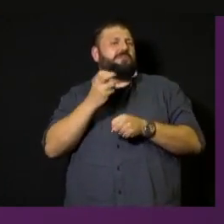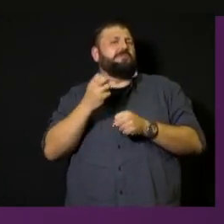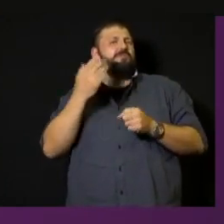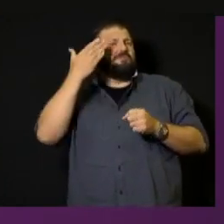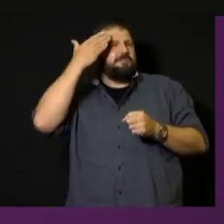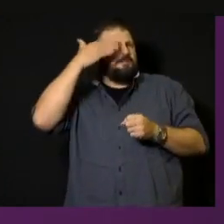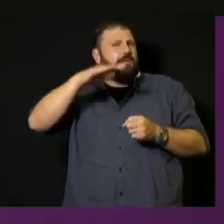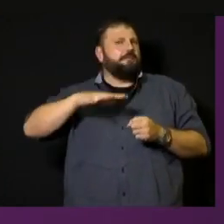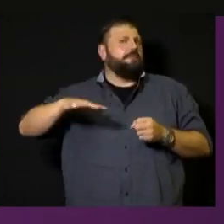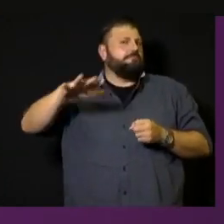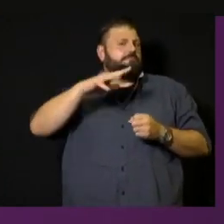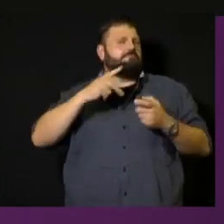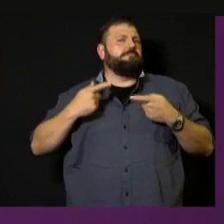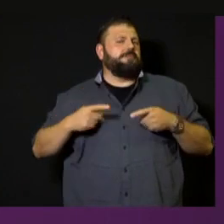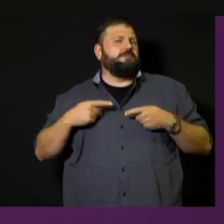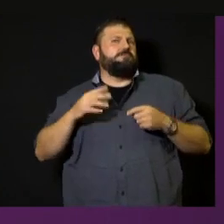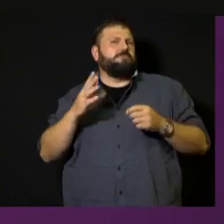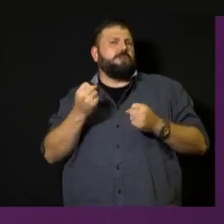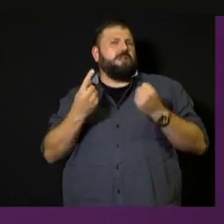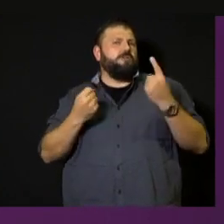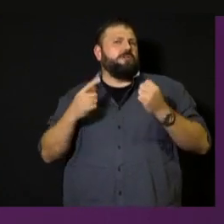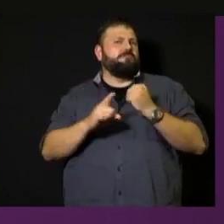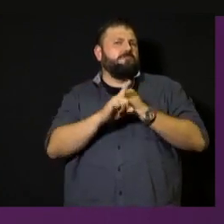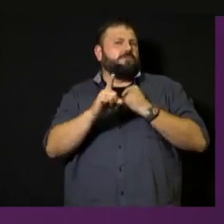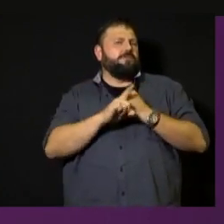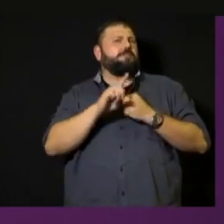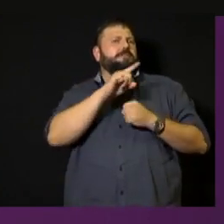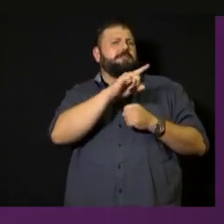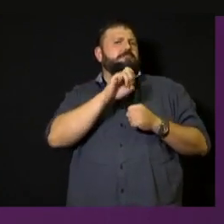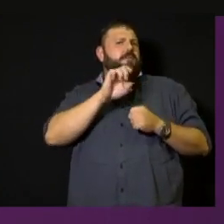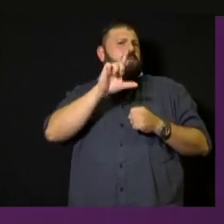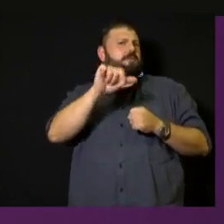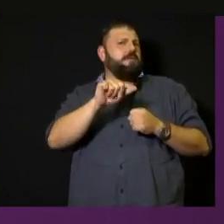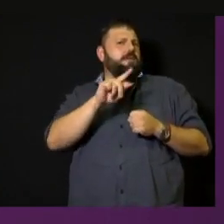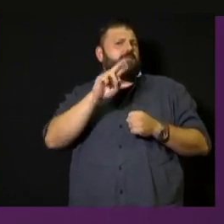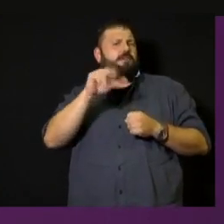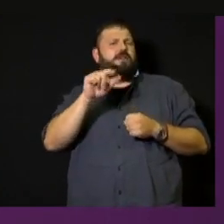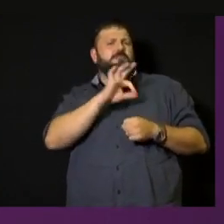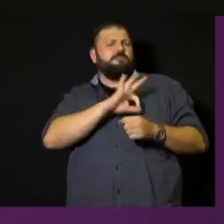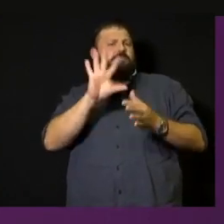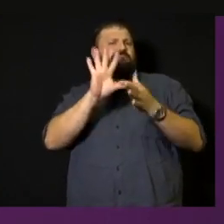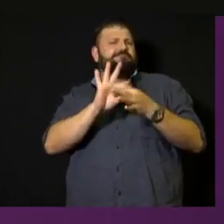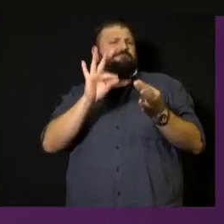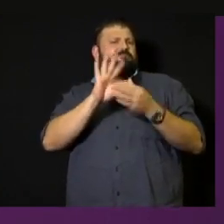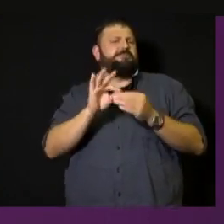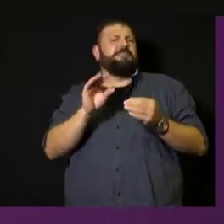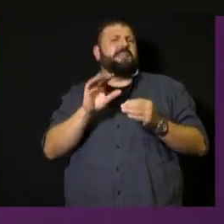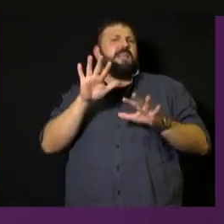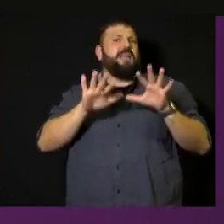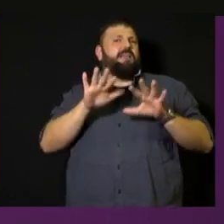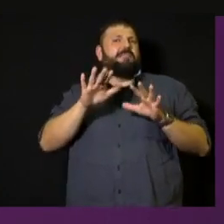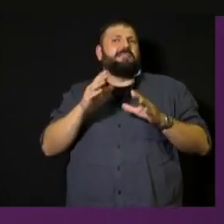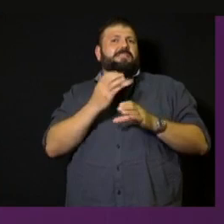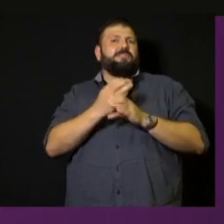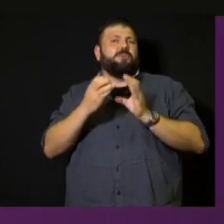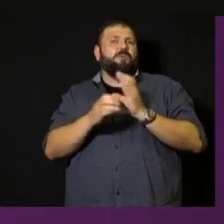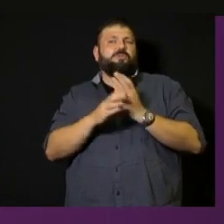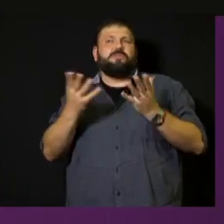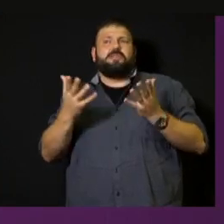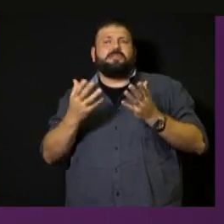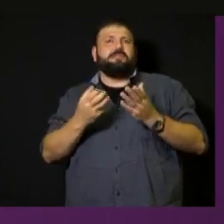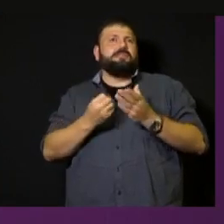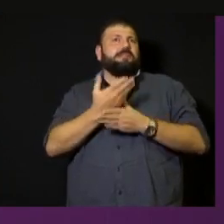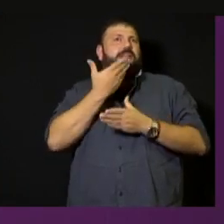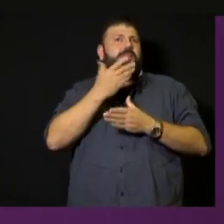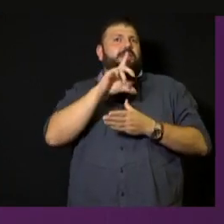país por the ciertos problemas scarcity y of luego al otro some país products. de repente pasan cosas, de repente te caen Sometimes informes muy there is fuertes something y